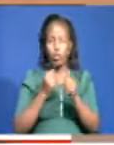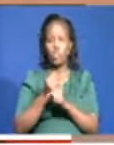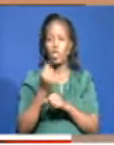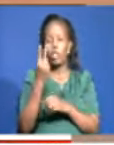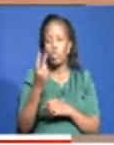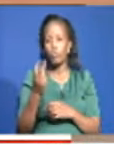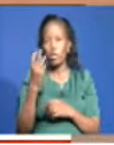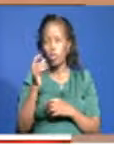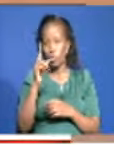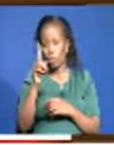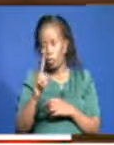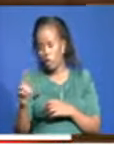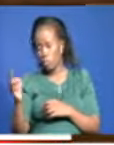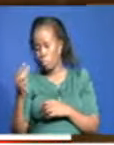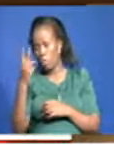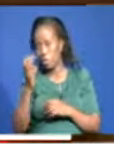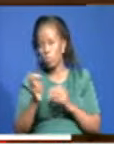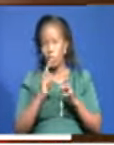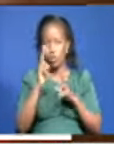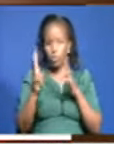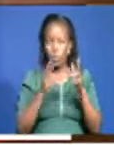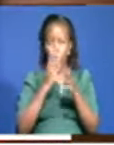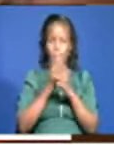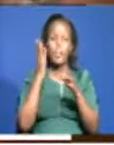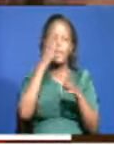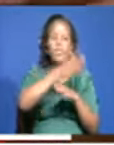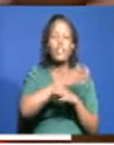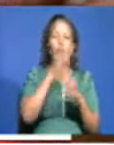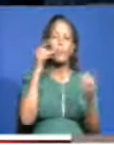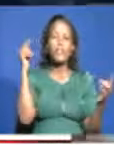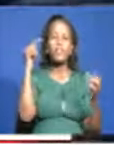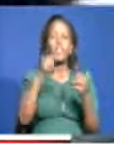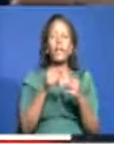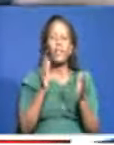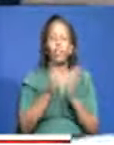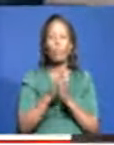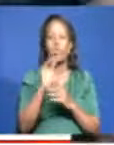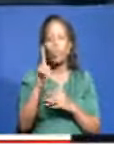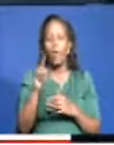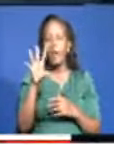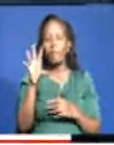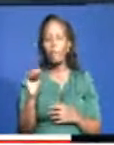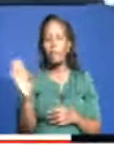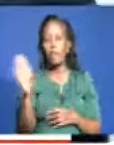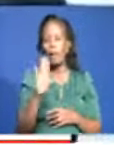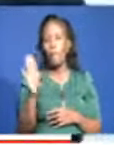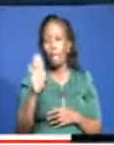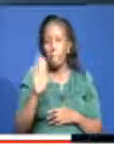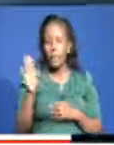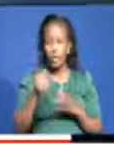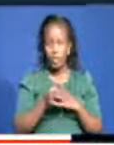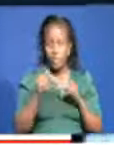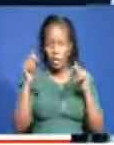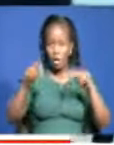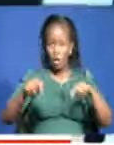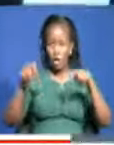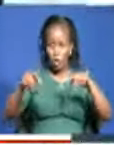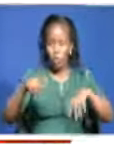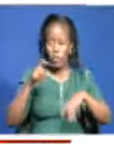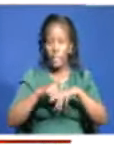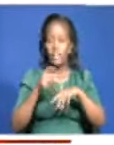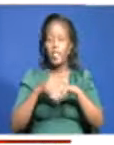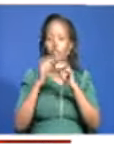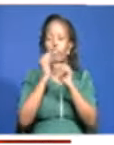2021-2022, surpassing the set target by close to 150 billion shillings. And today, whilst President William Ruto commended